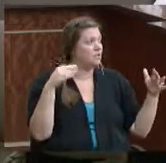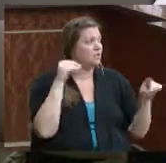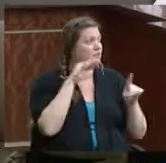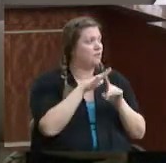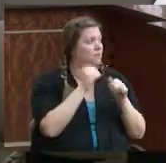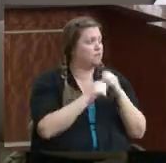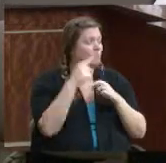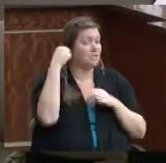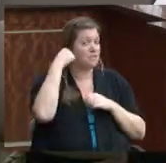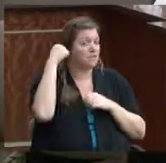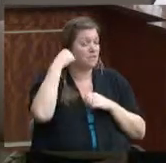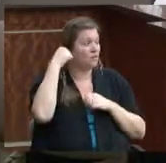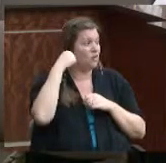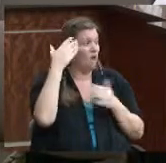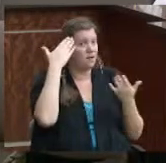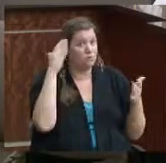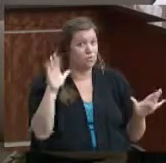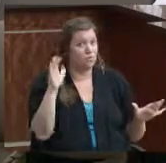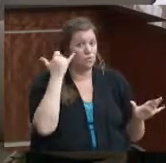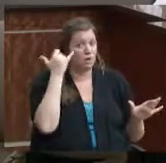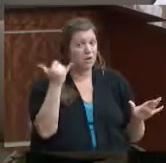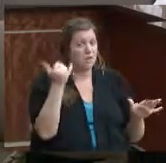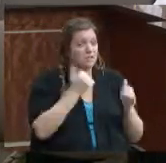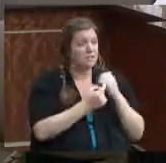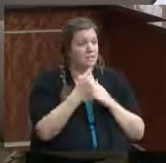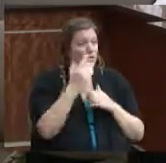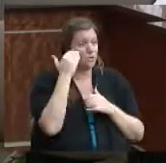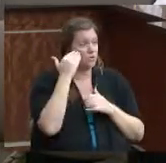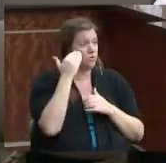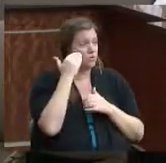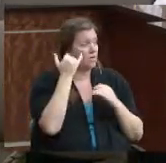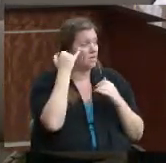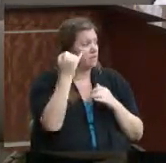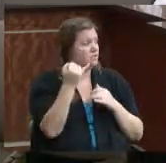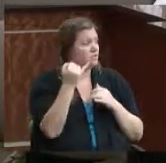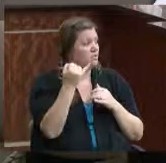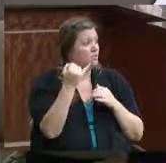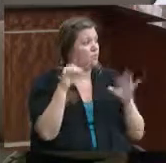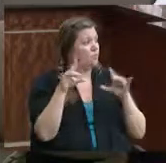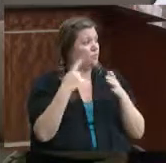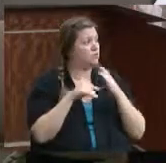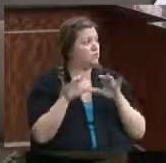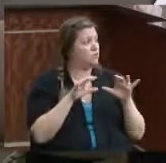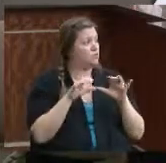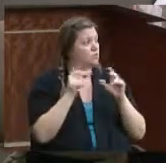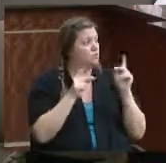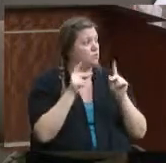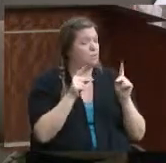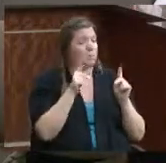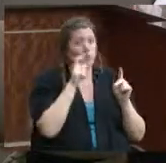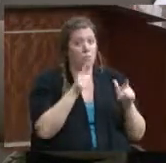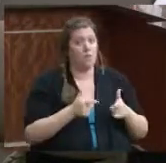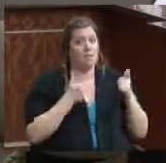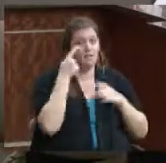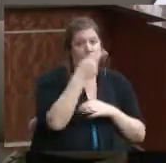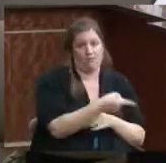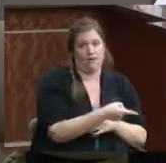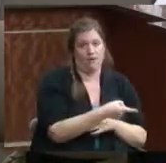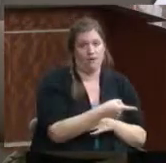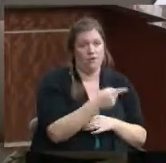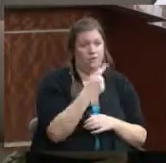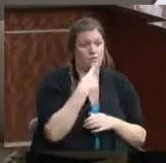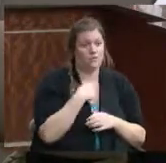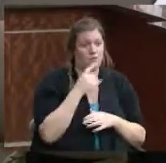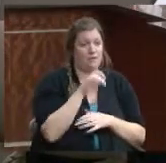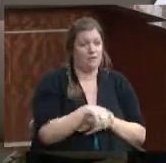someone's inner ear? I have no idea. Does anybody have any idea what it's going to do to those people that are living down there? Can you